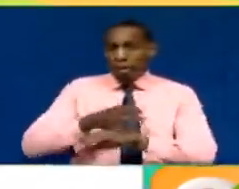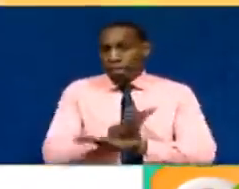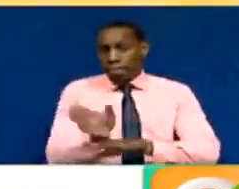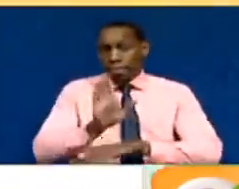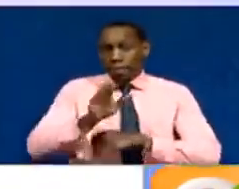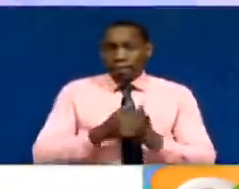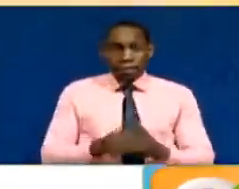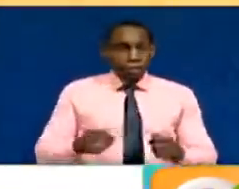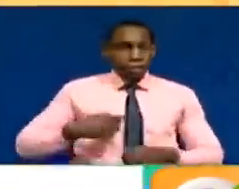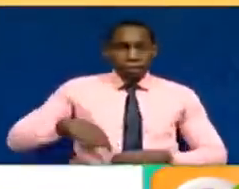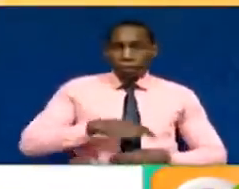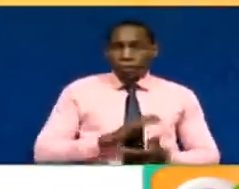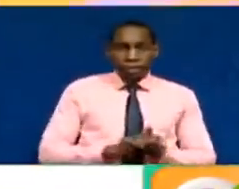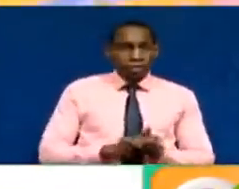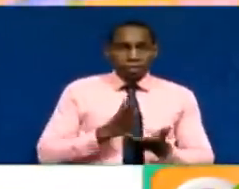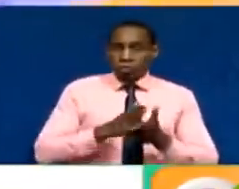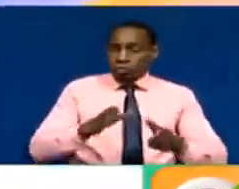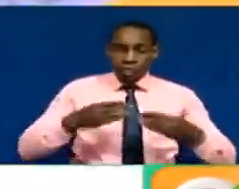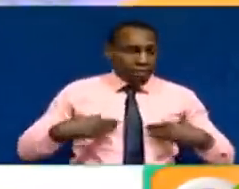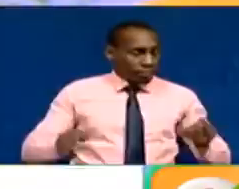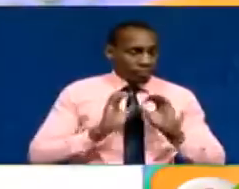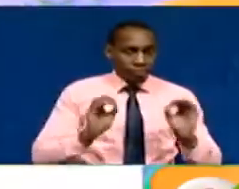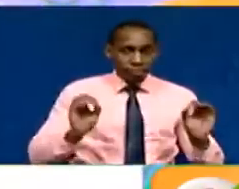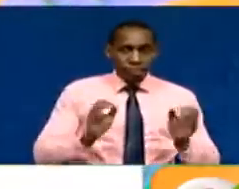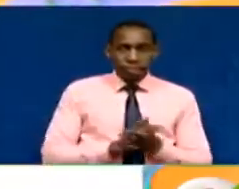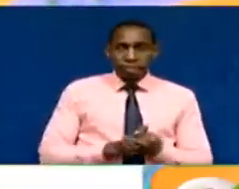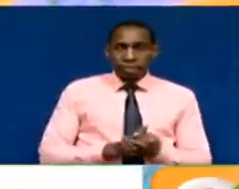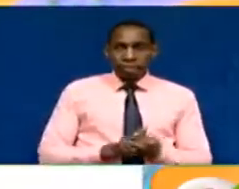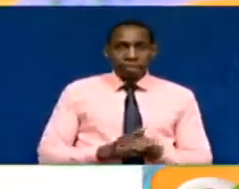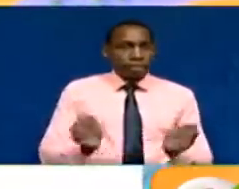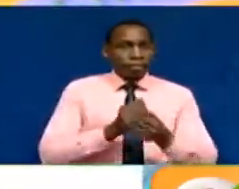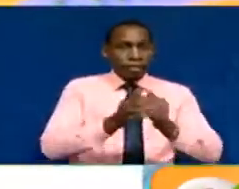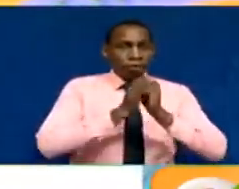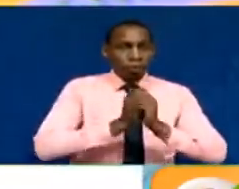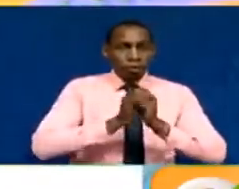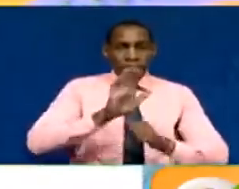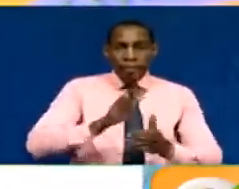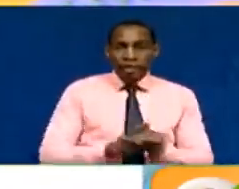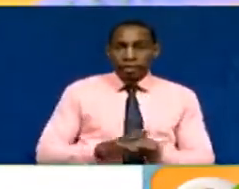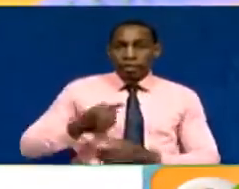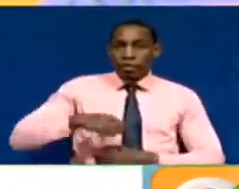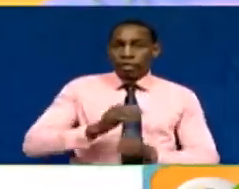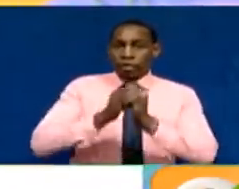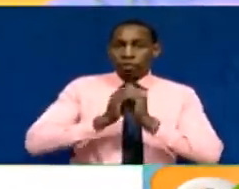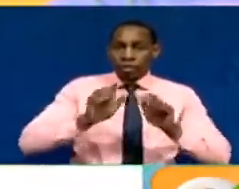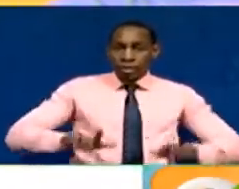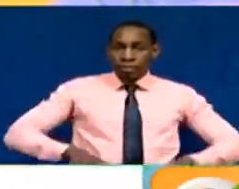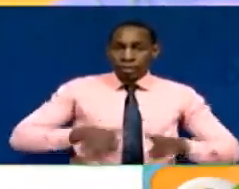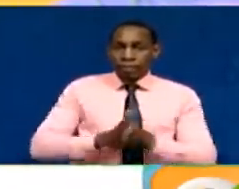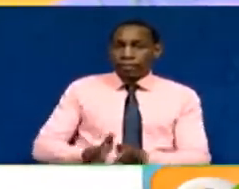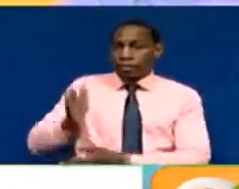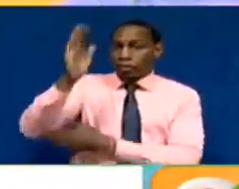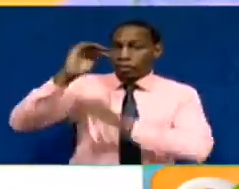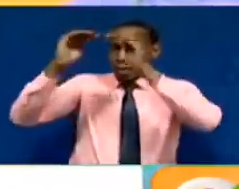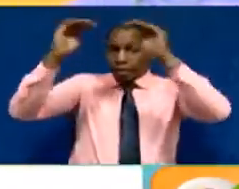blackmail. We will not bow to you. We will not worship you. We worship the living God in